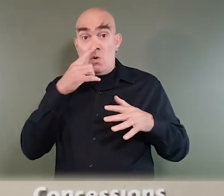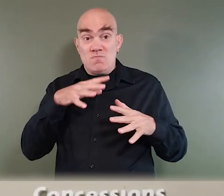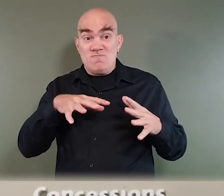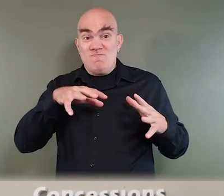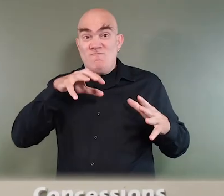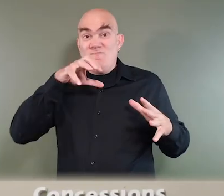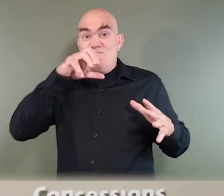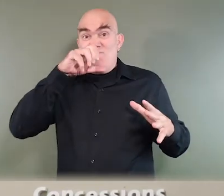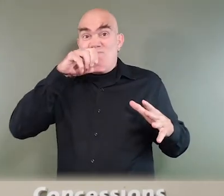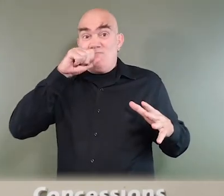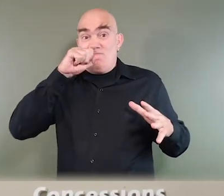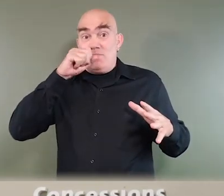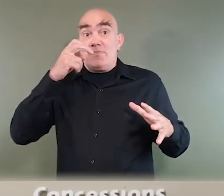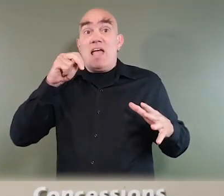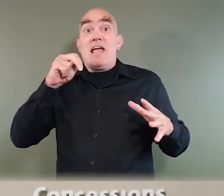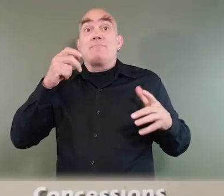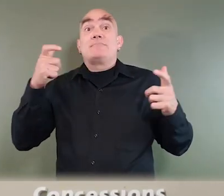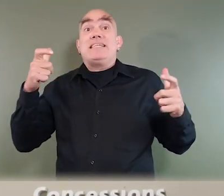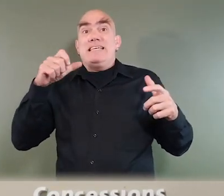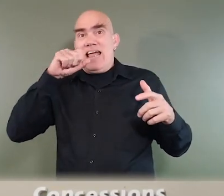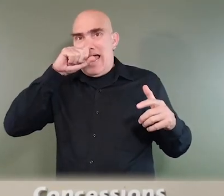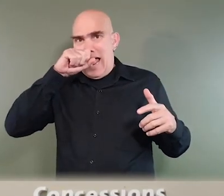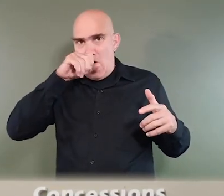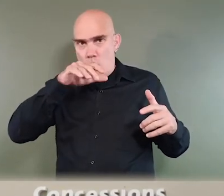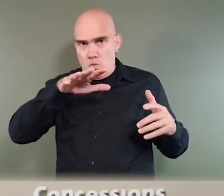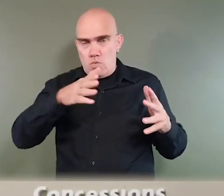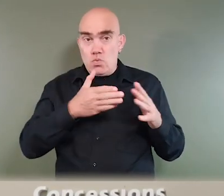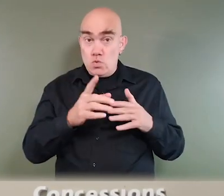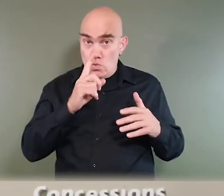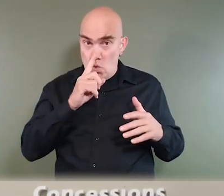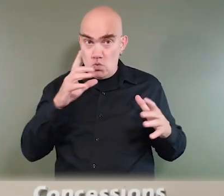And then a big breath out through the nose.